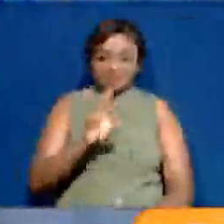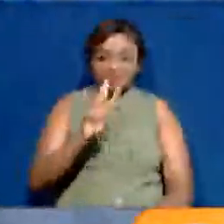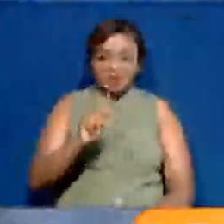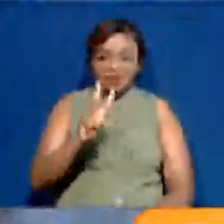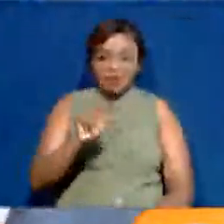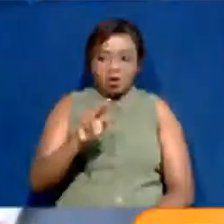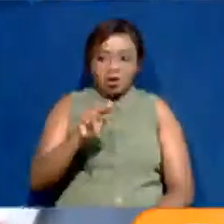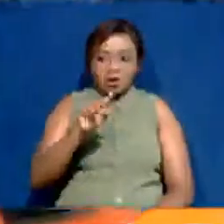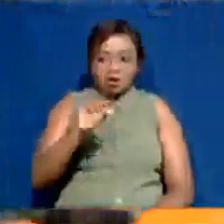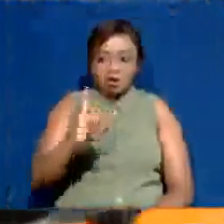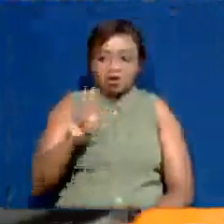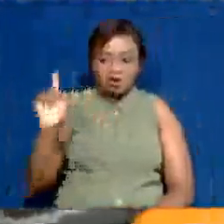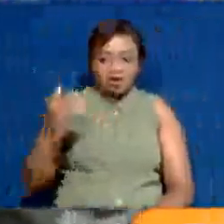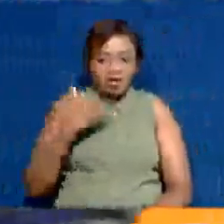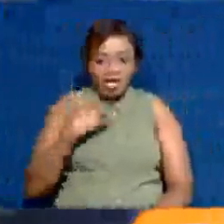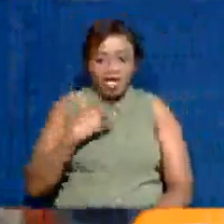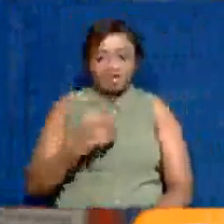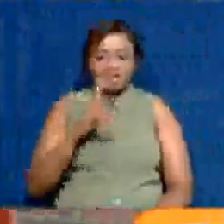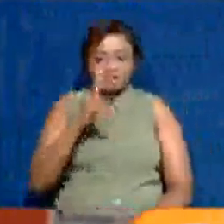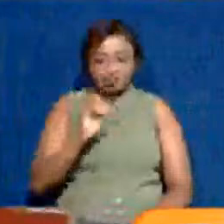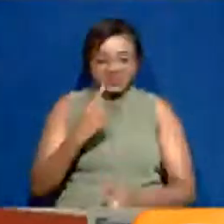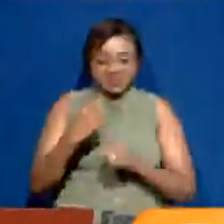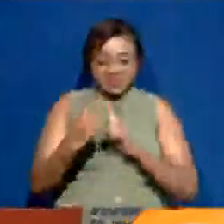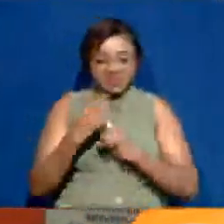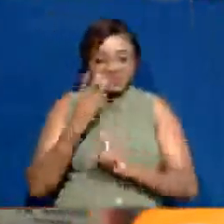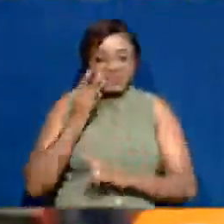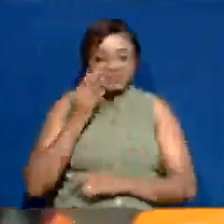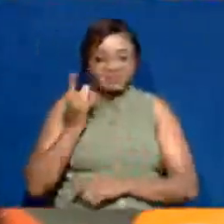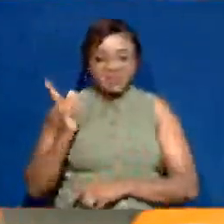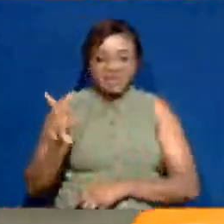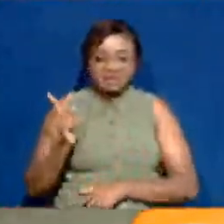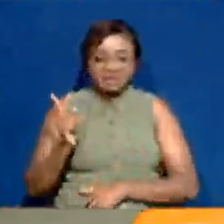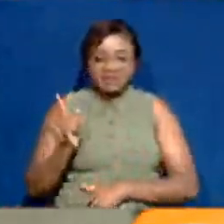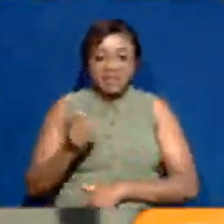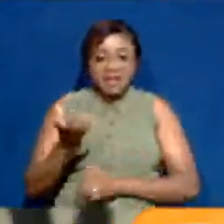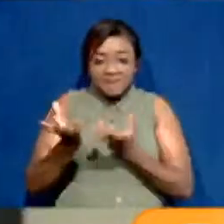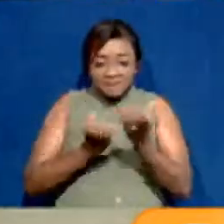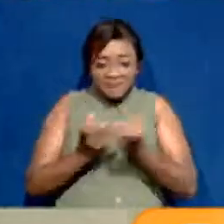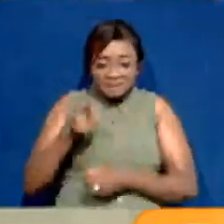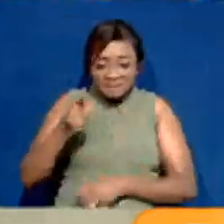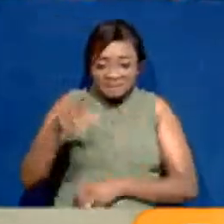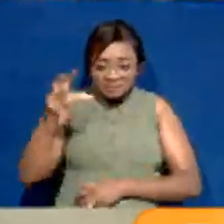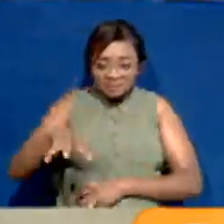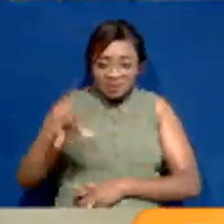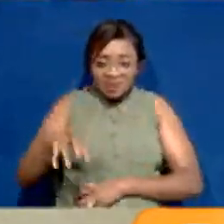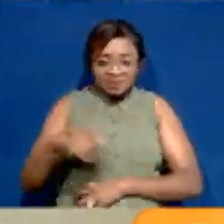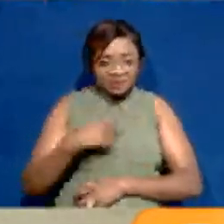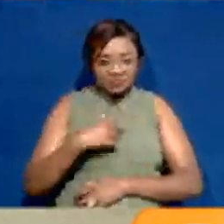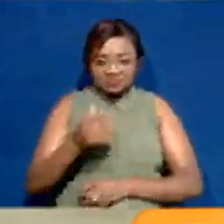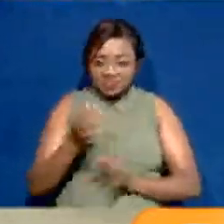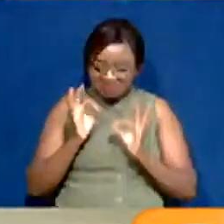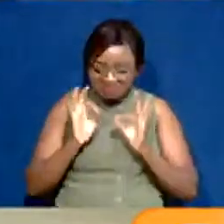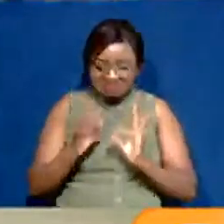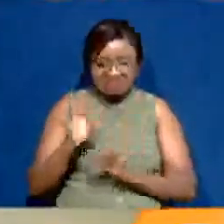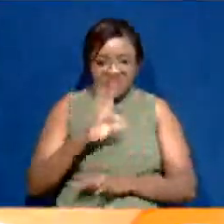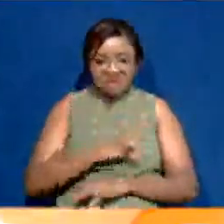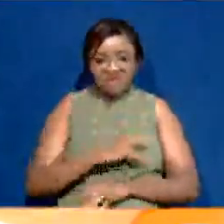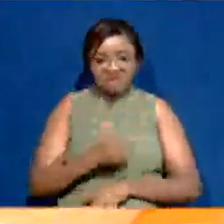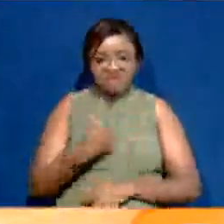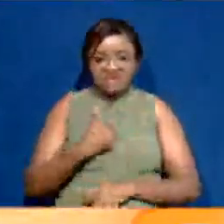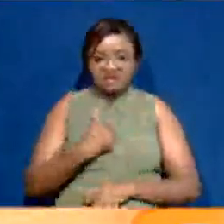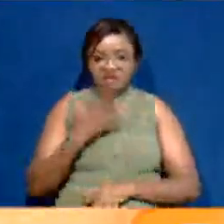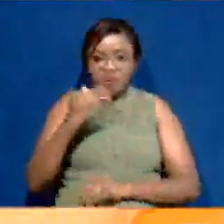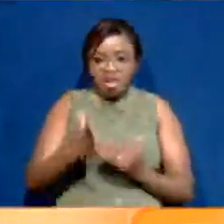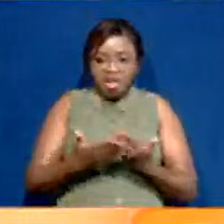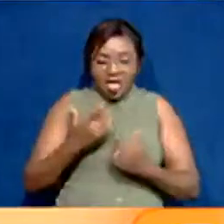operator with over two decades of public transport experience. Biashara ya matatu kwangu mimi naweza sema ni nzuri kwa sababu